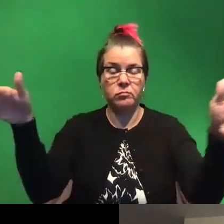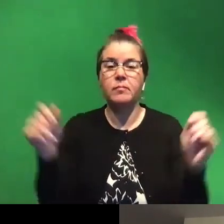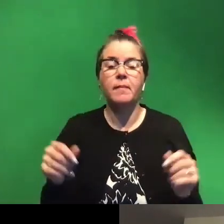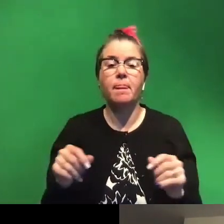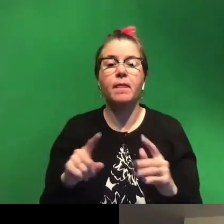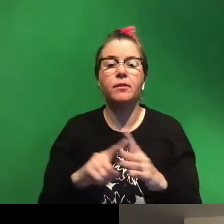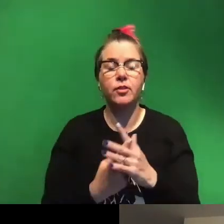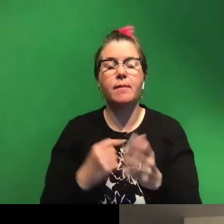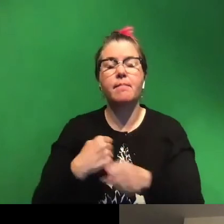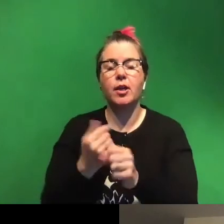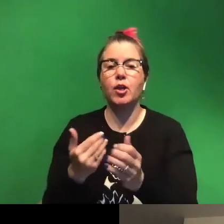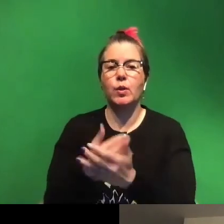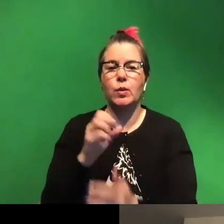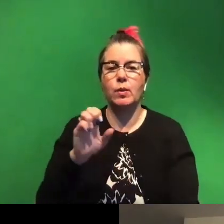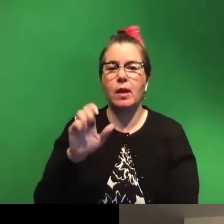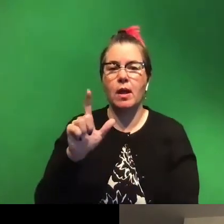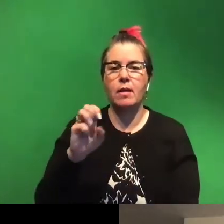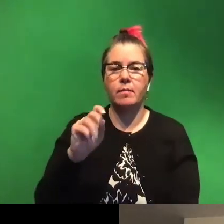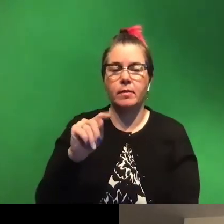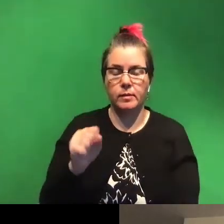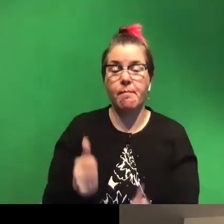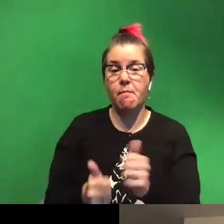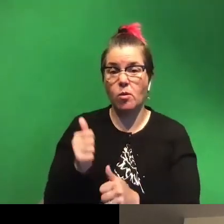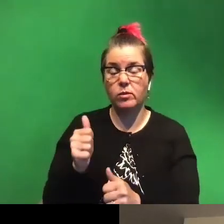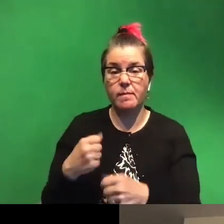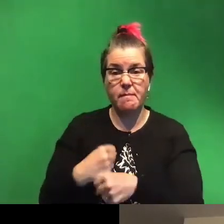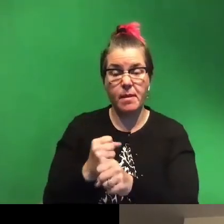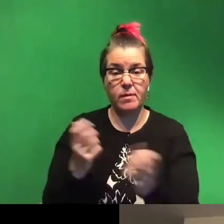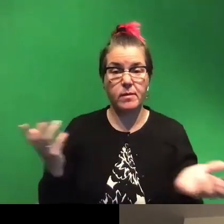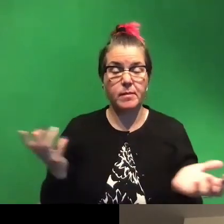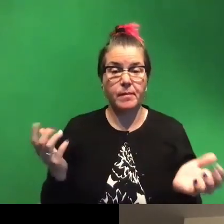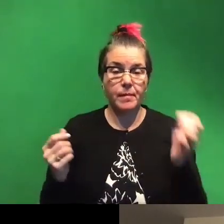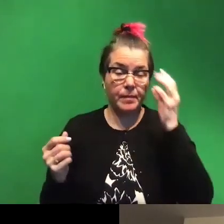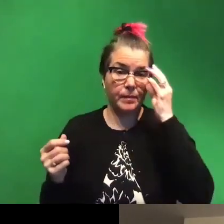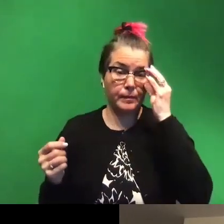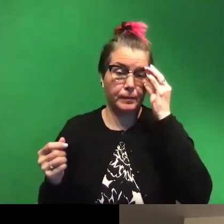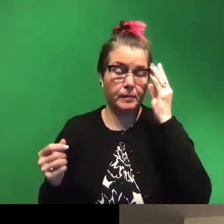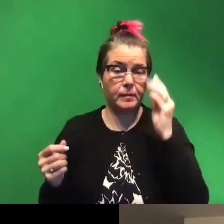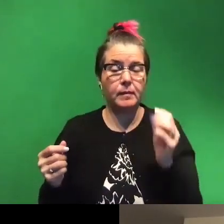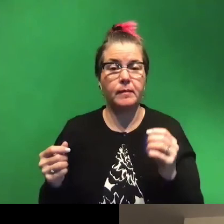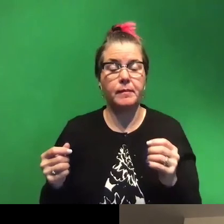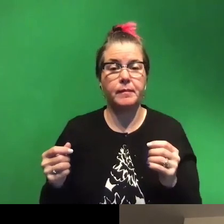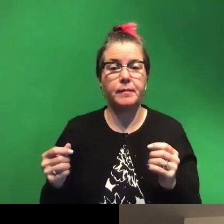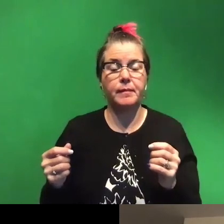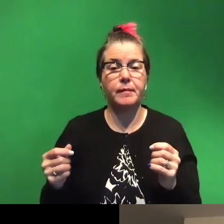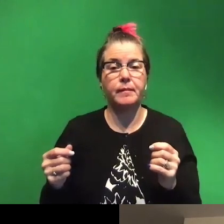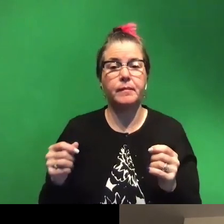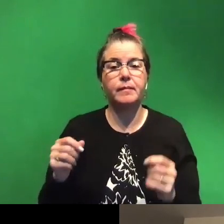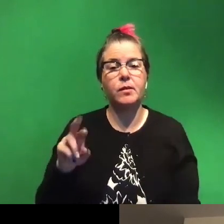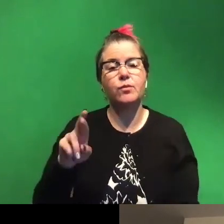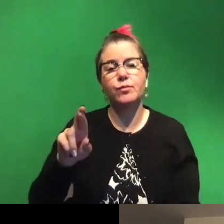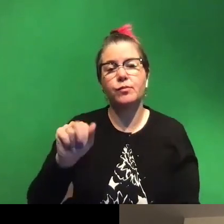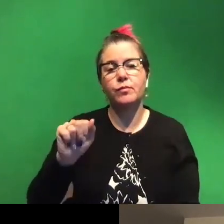making new elements. And most of the elements that are made in this process are radioactive.